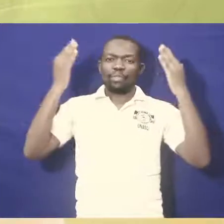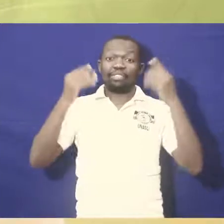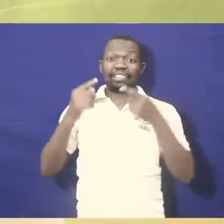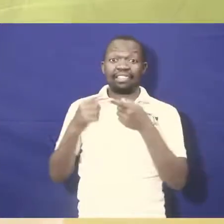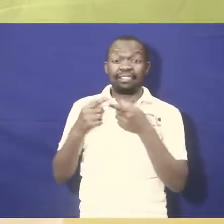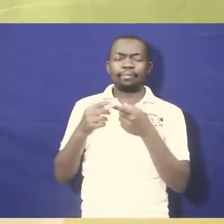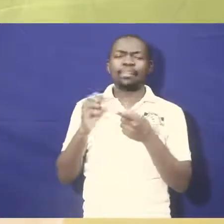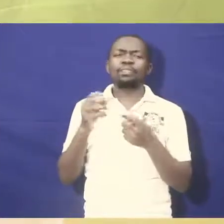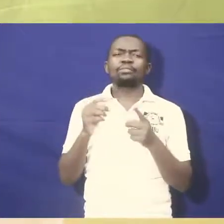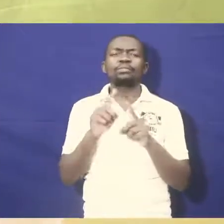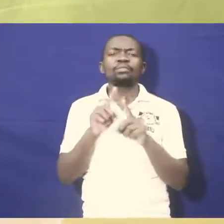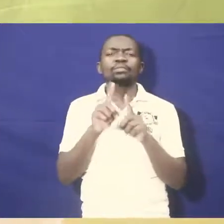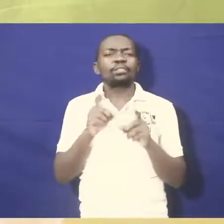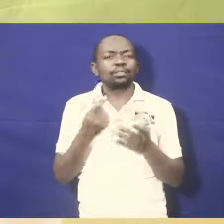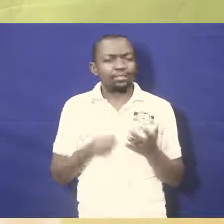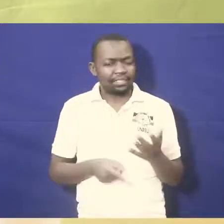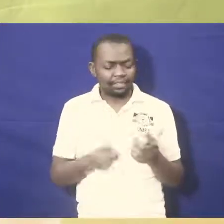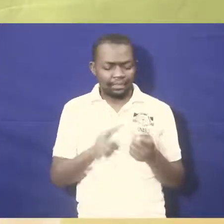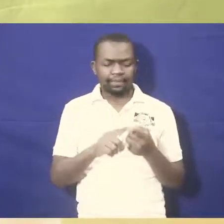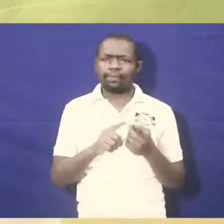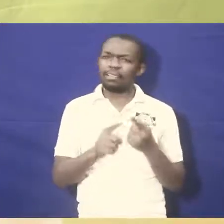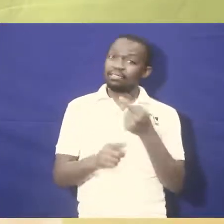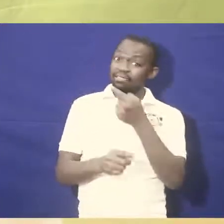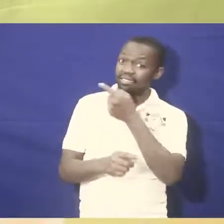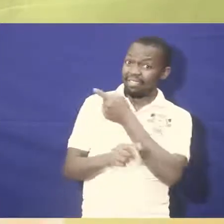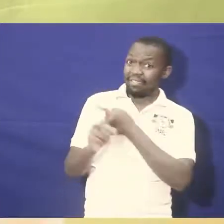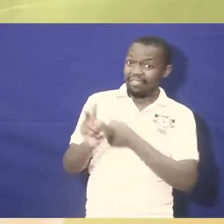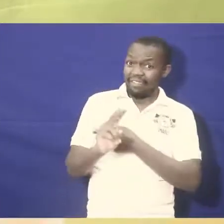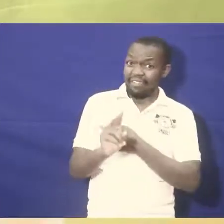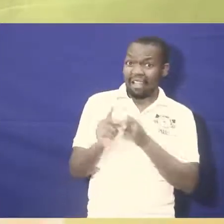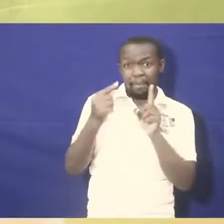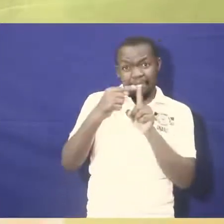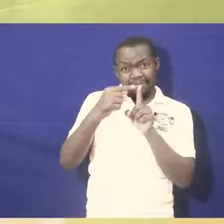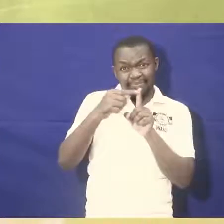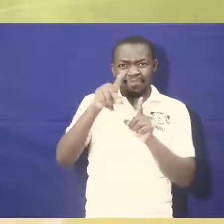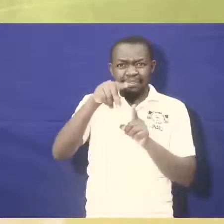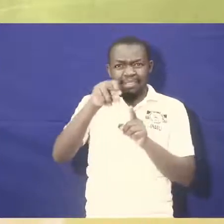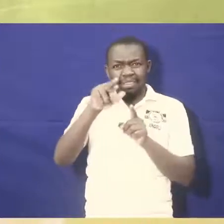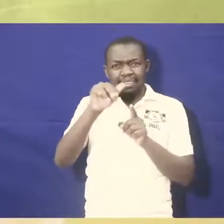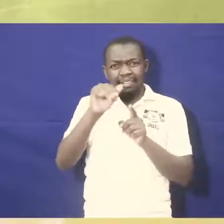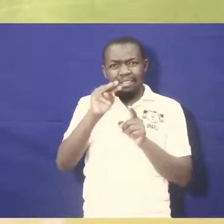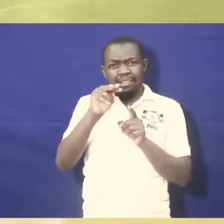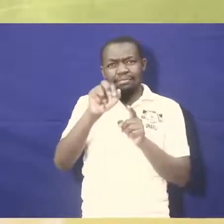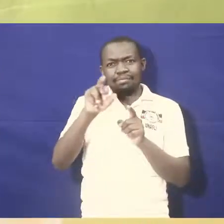So the question is this a primary source of history?